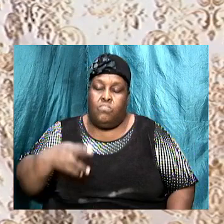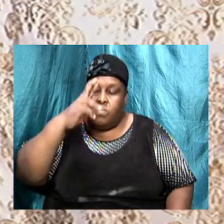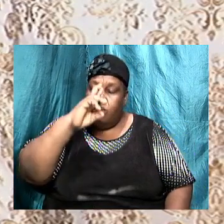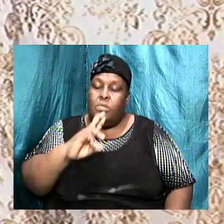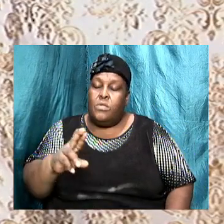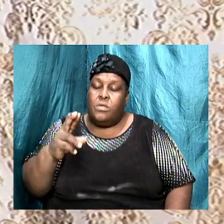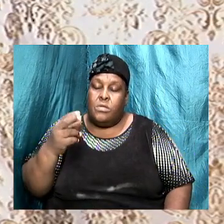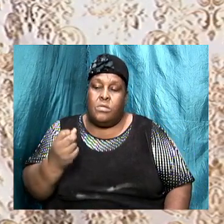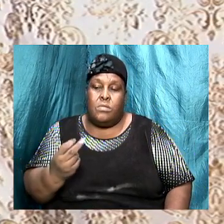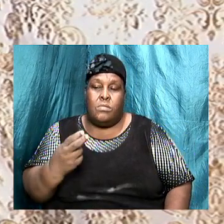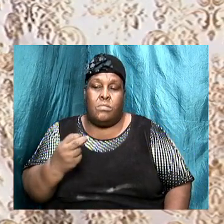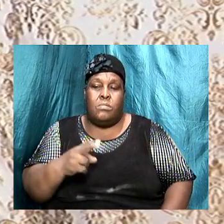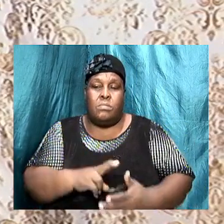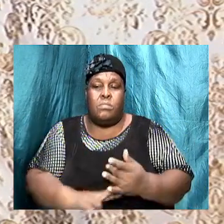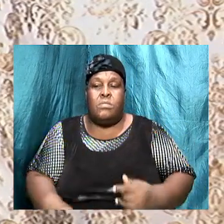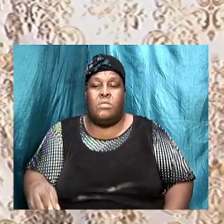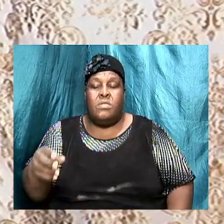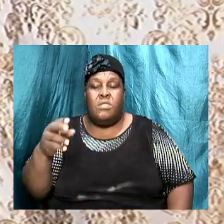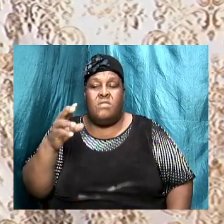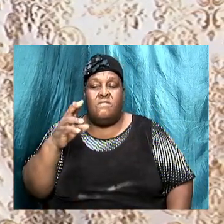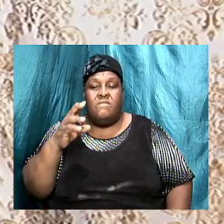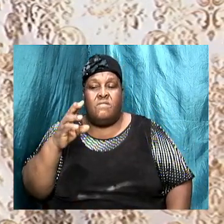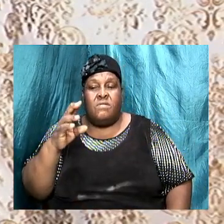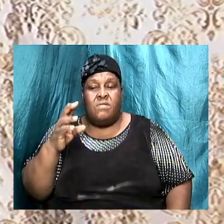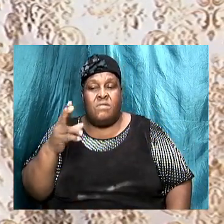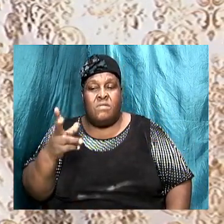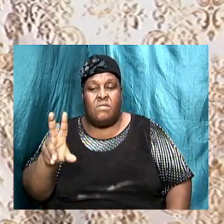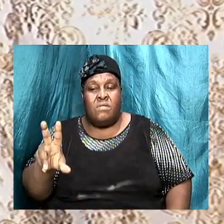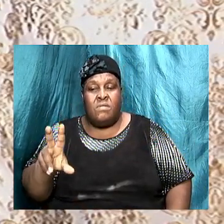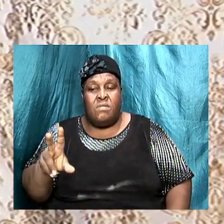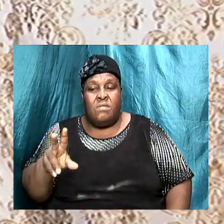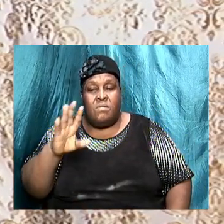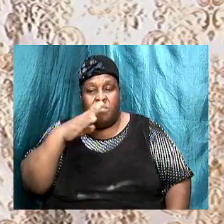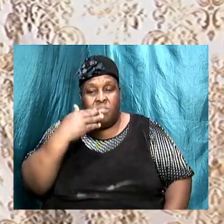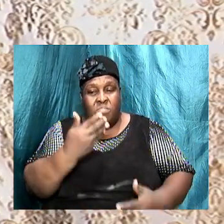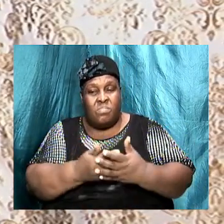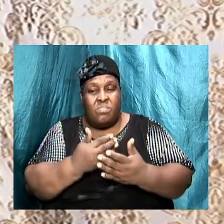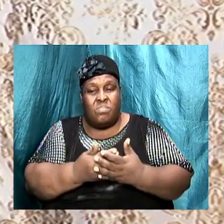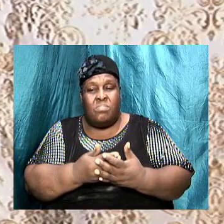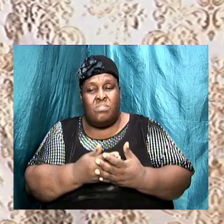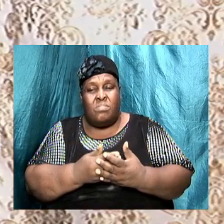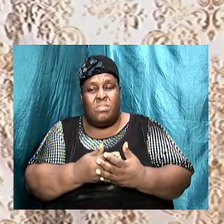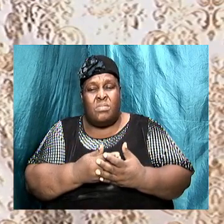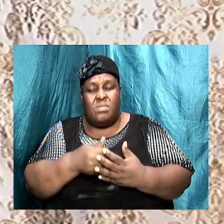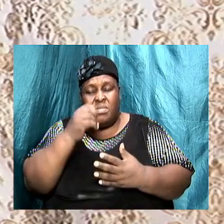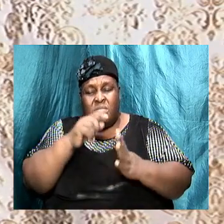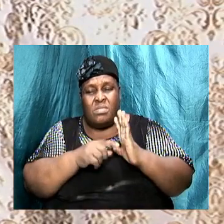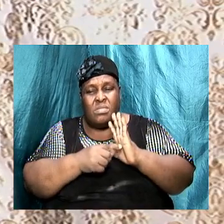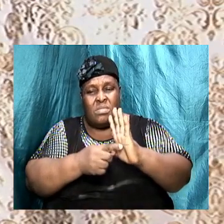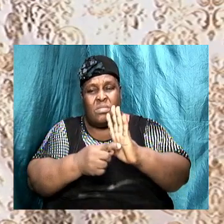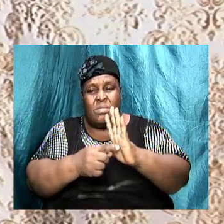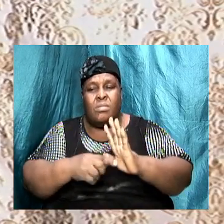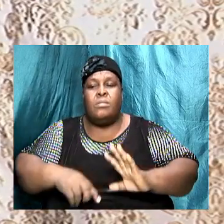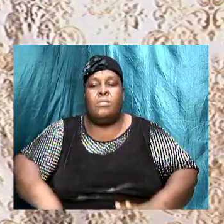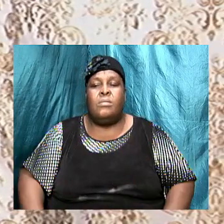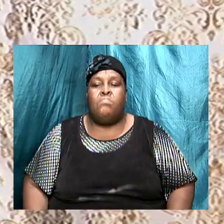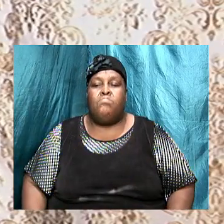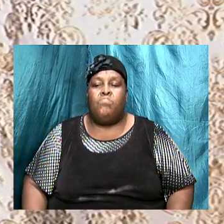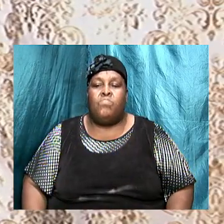3. So the goodness of God is revealed in that